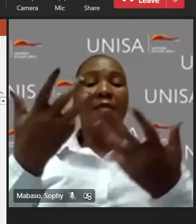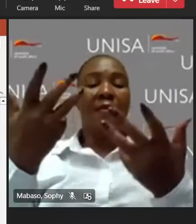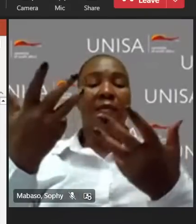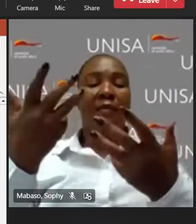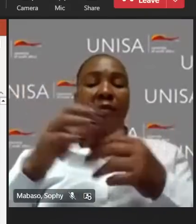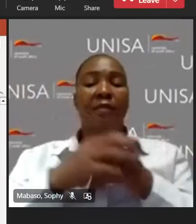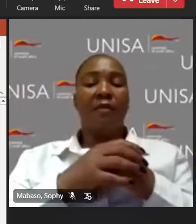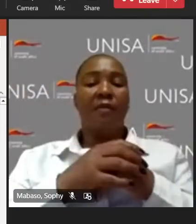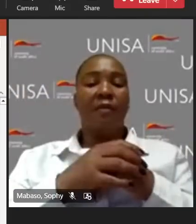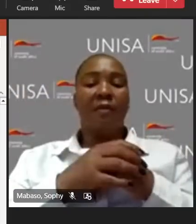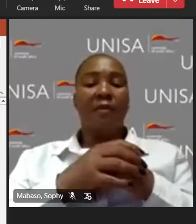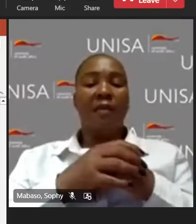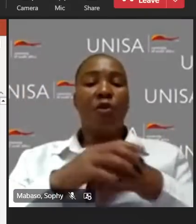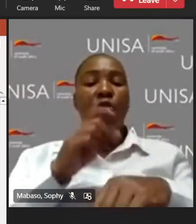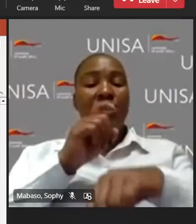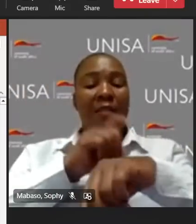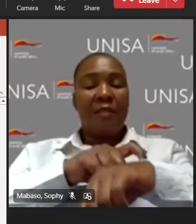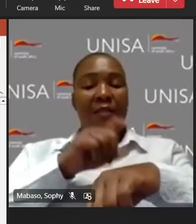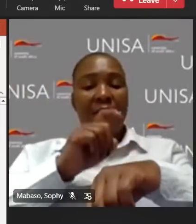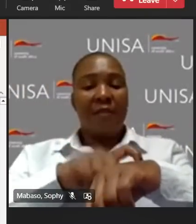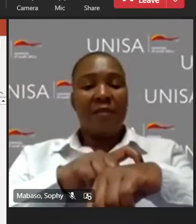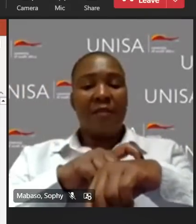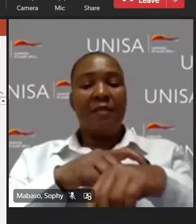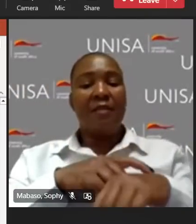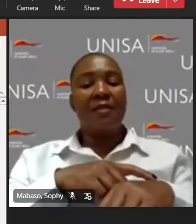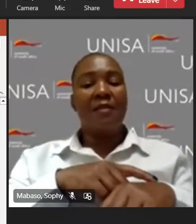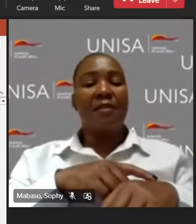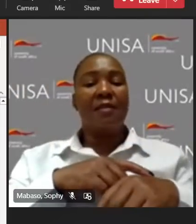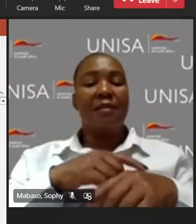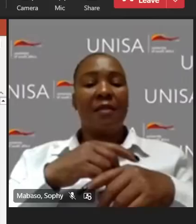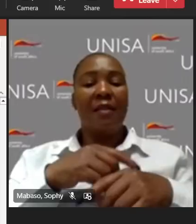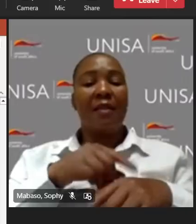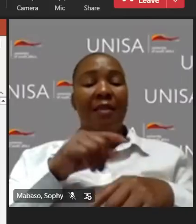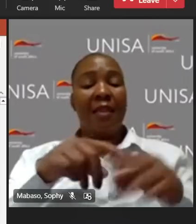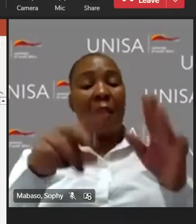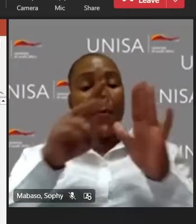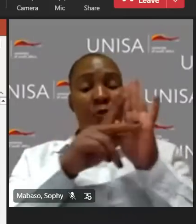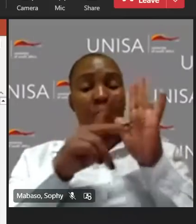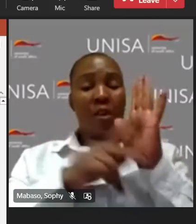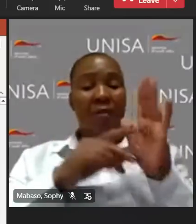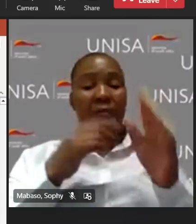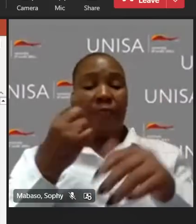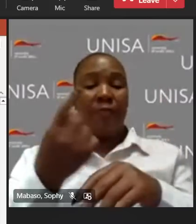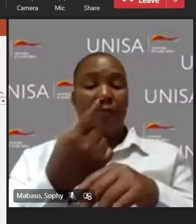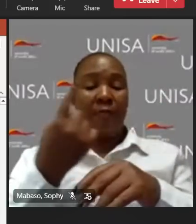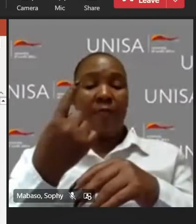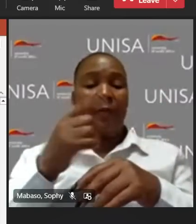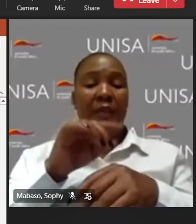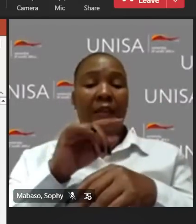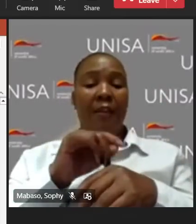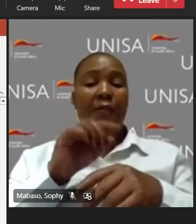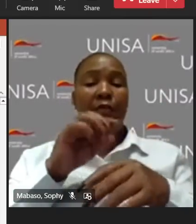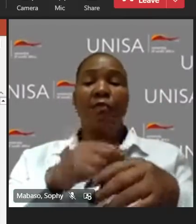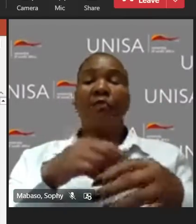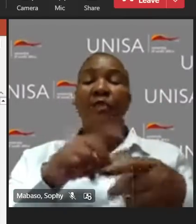by the due date, and immediately the program of financial suspension will run